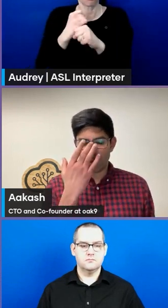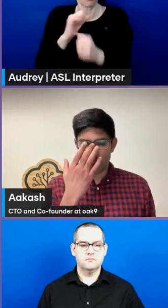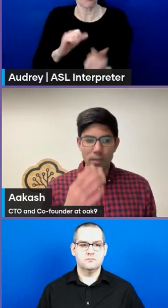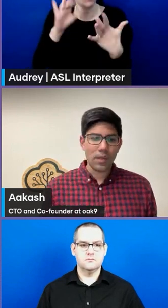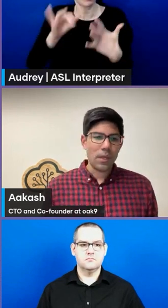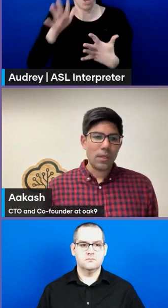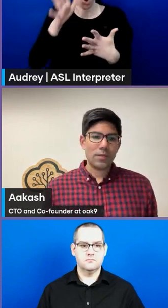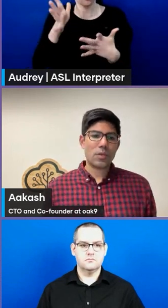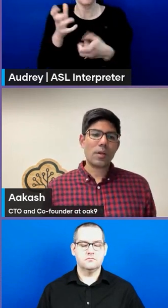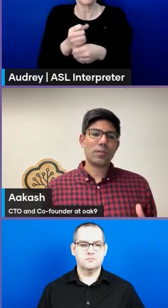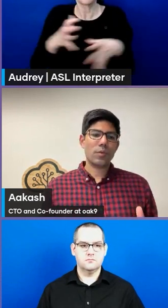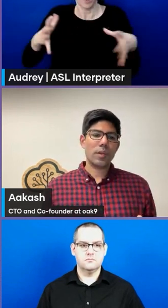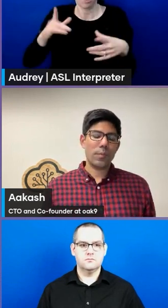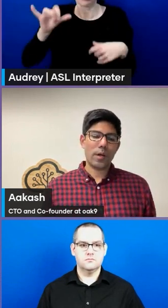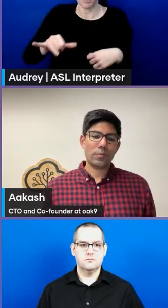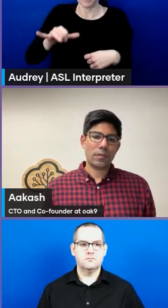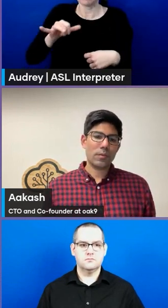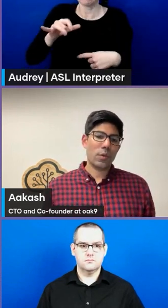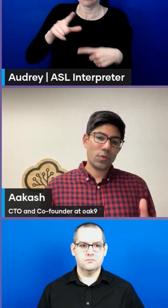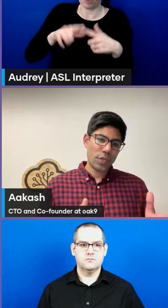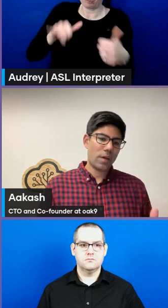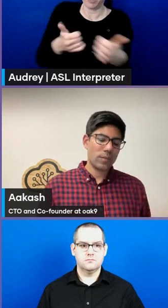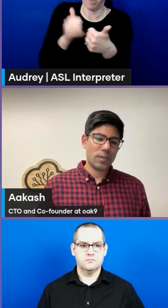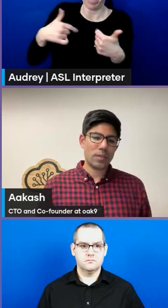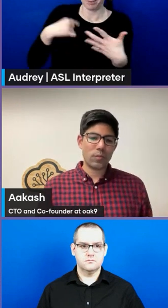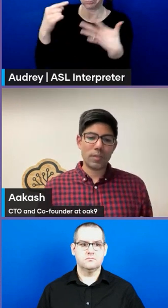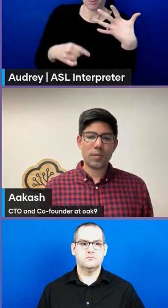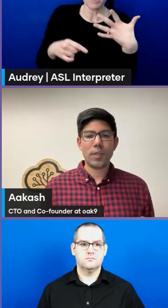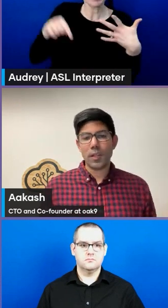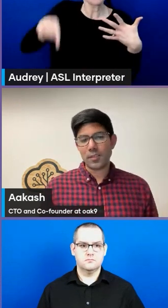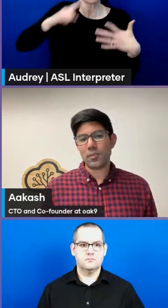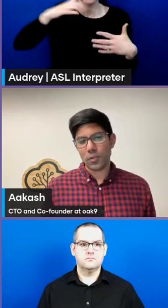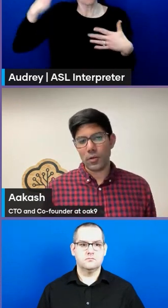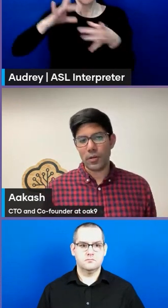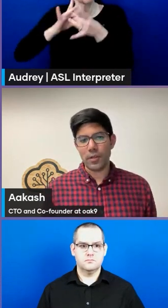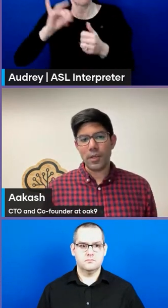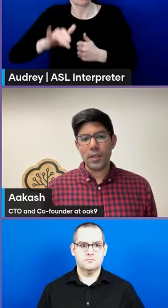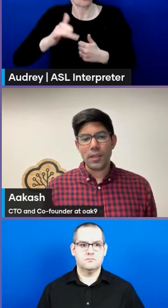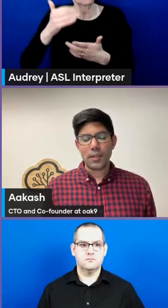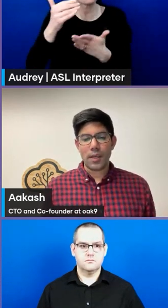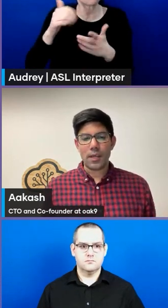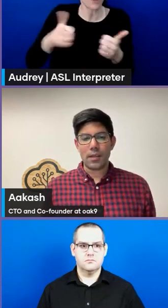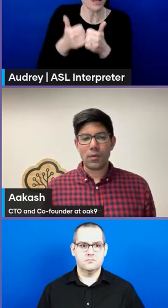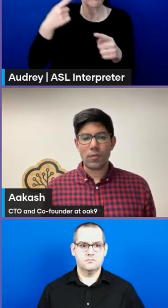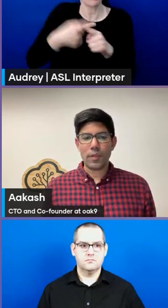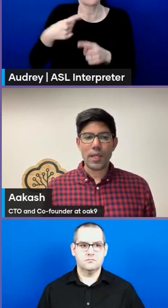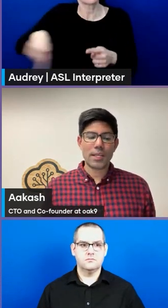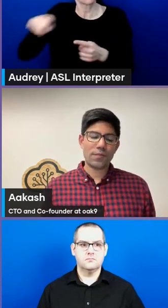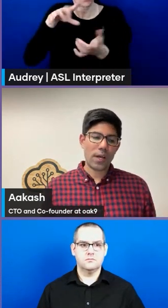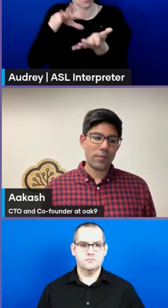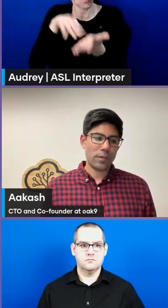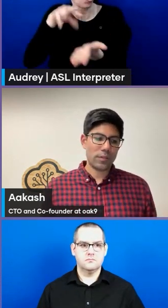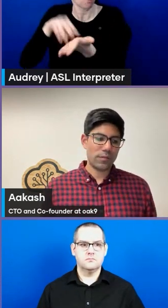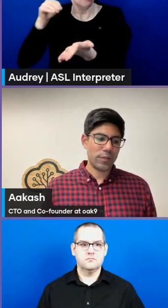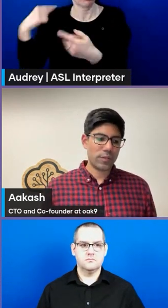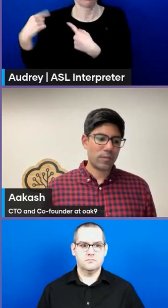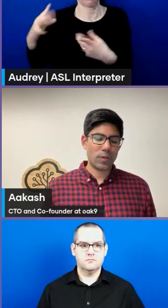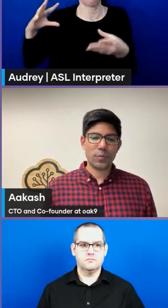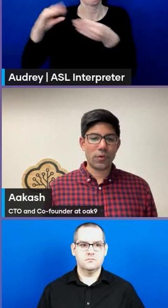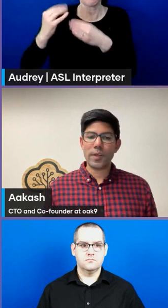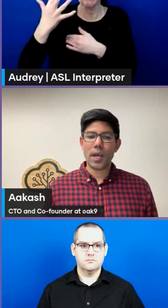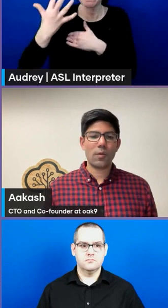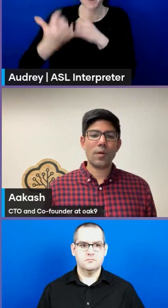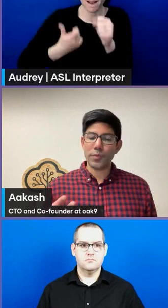about. And this talk is really about those challenges as well as some of the lessons learned that over the last 5 years of